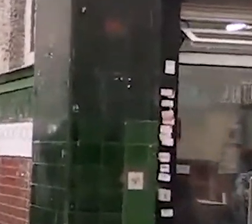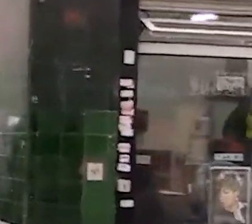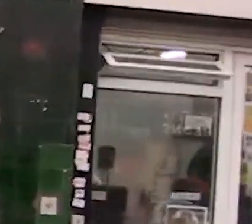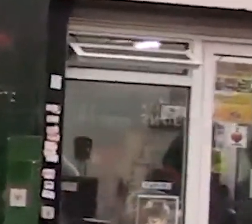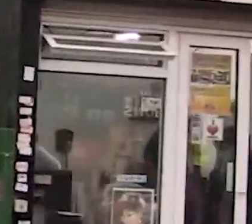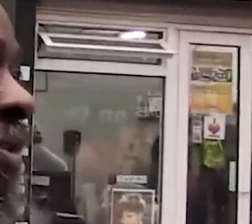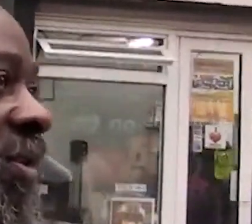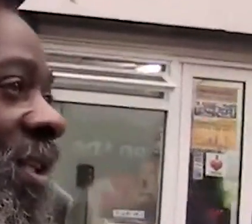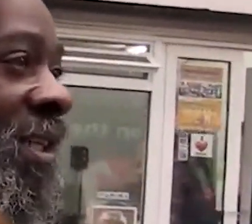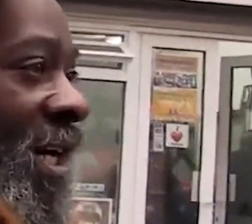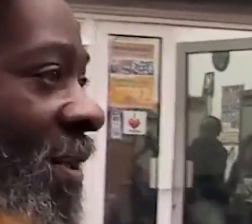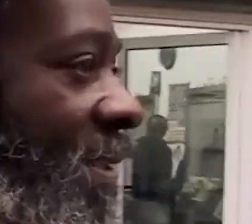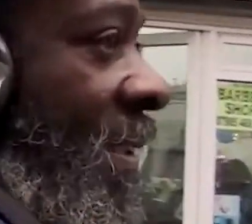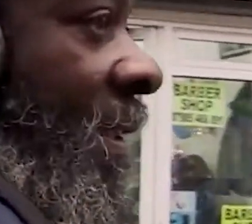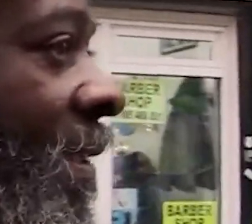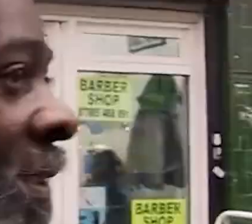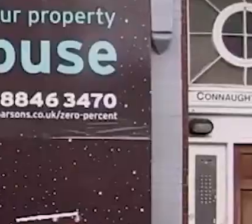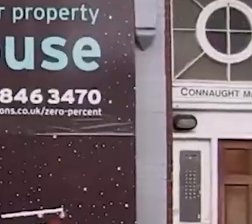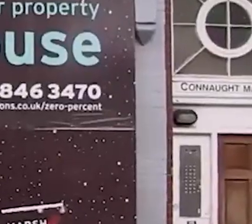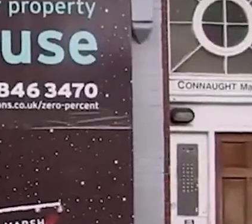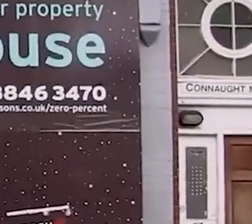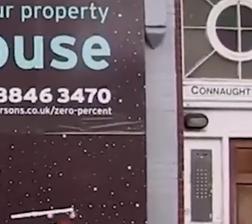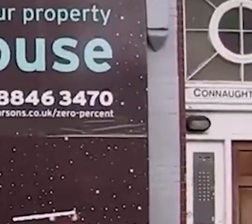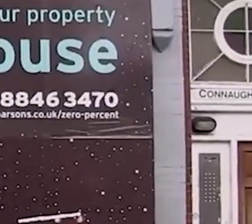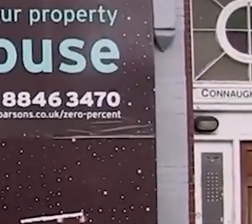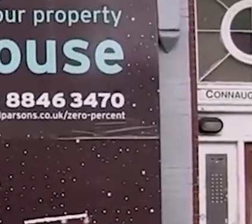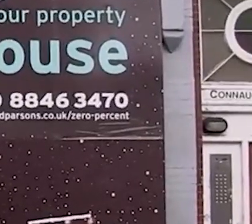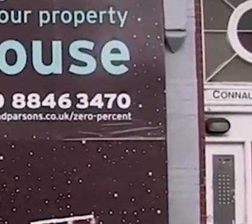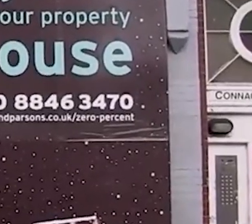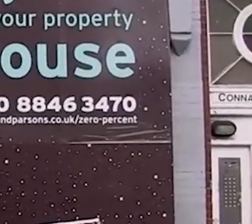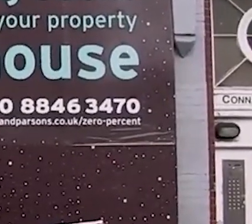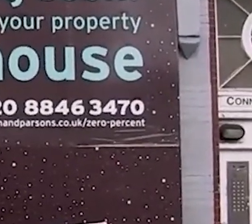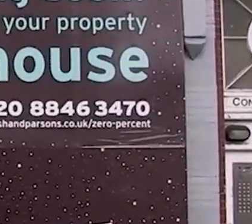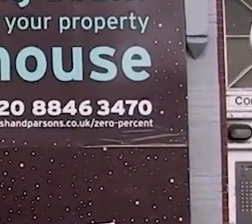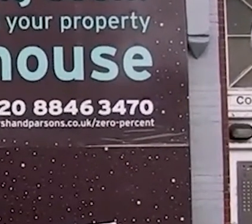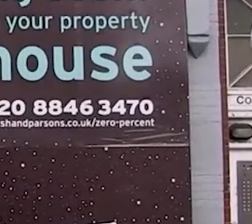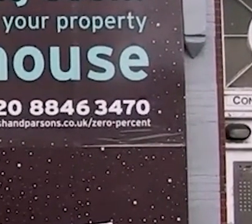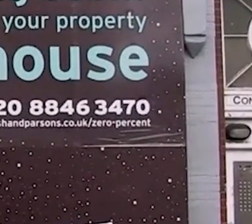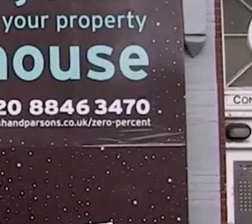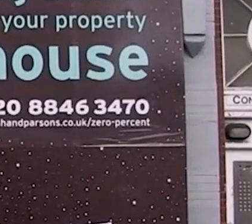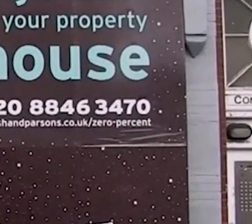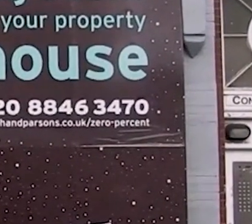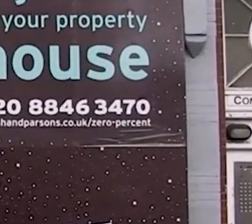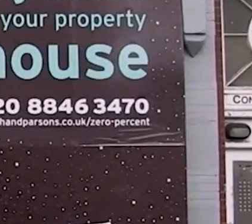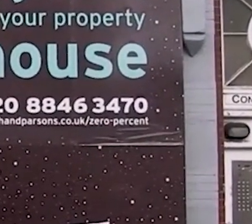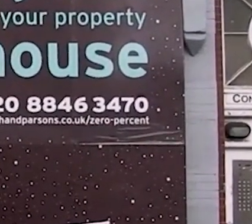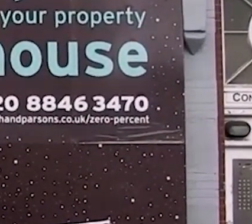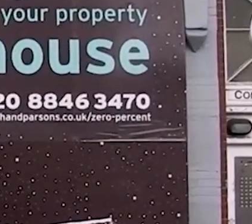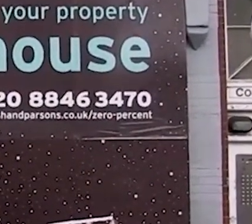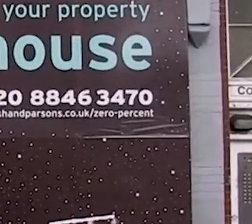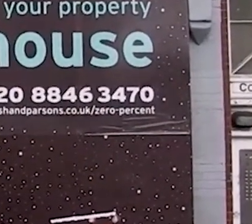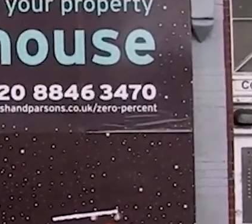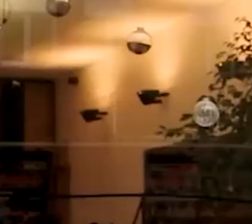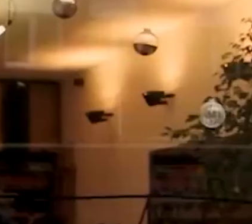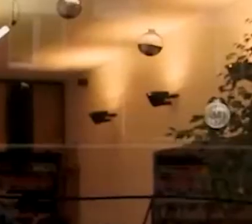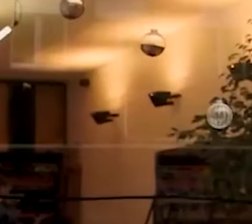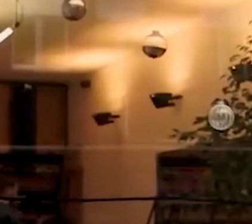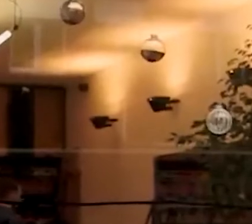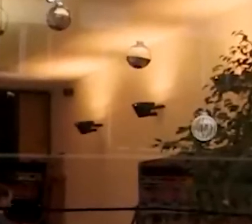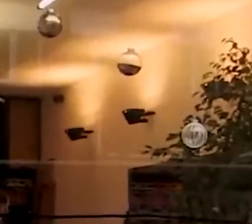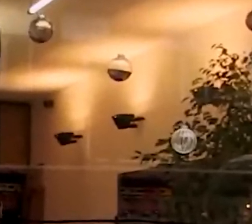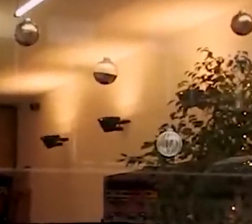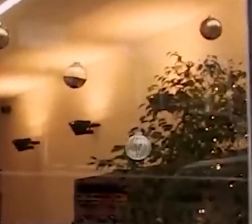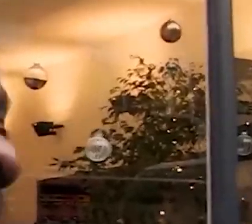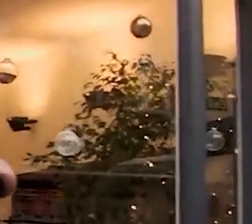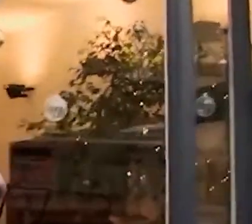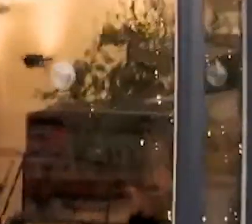We're what? We're opening soon on the house. So what is that they're opening there? It's an estate agent.